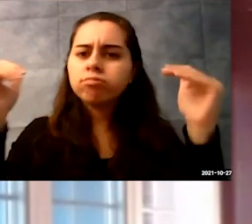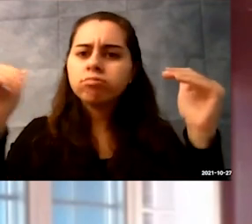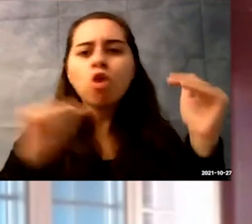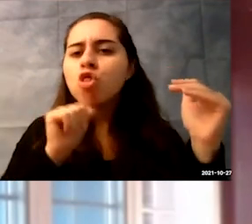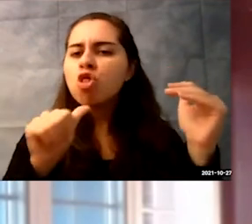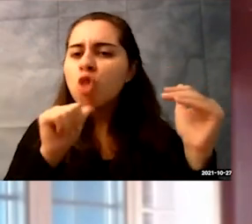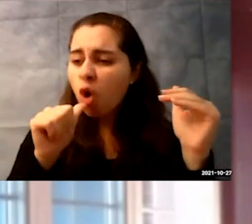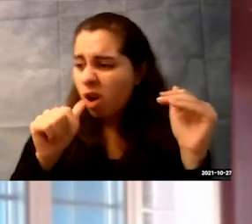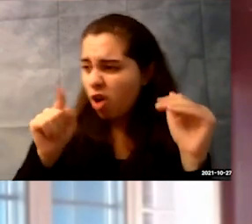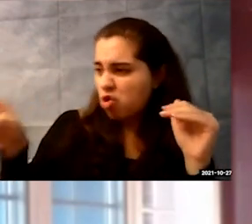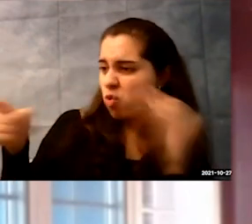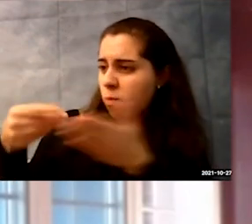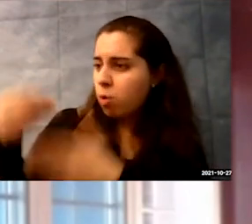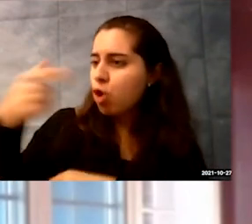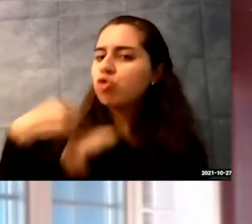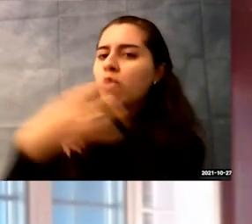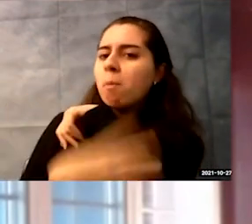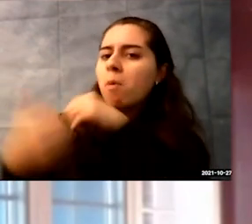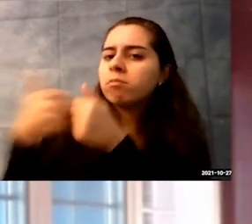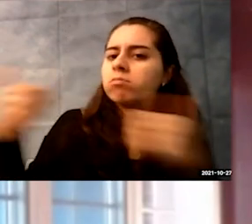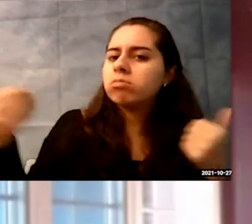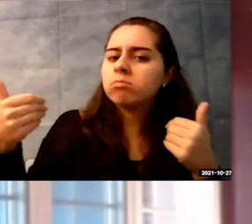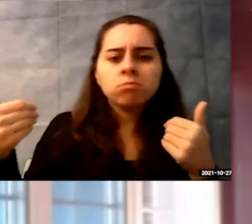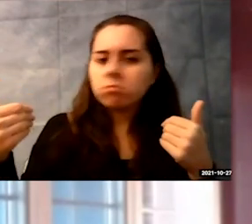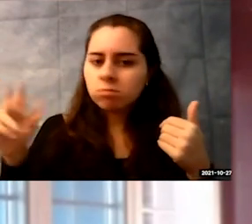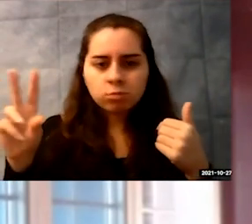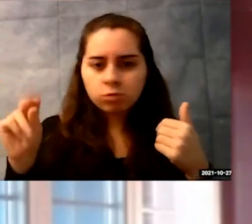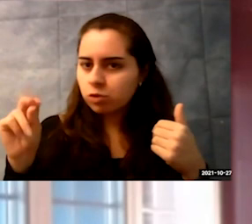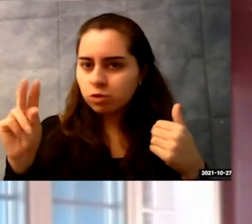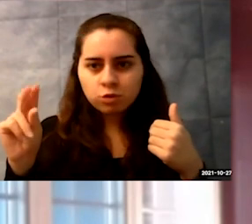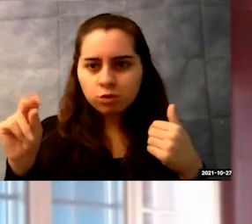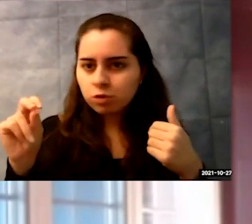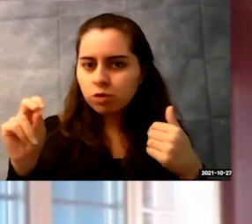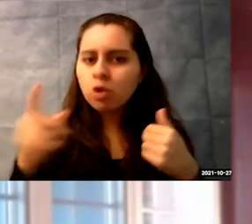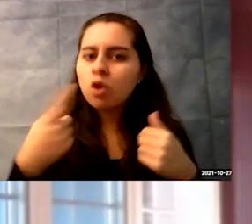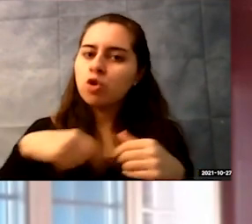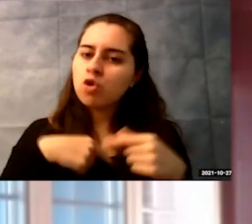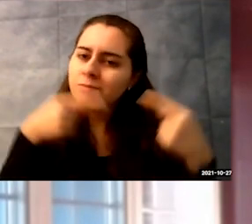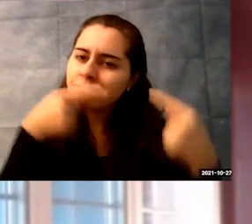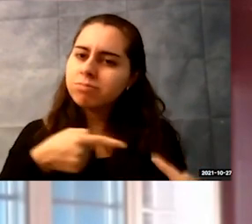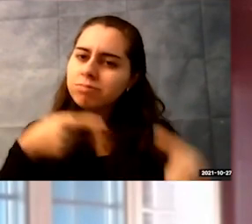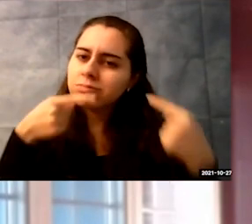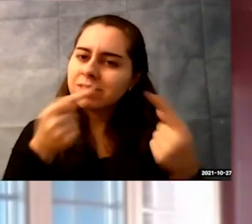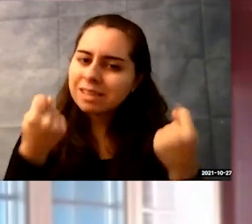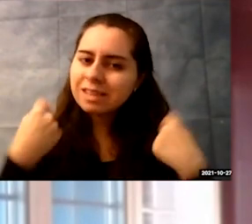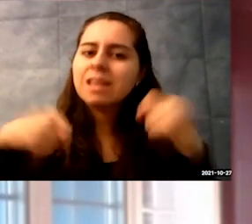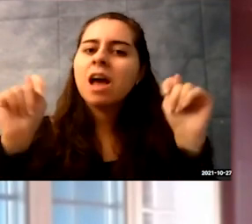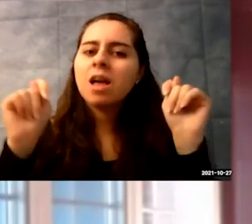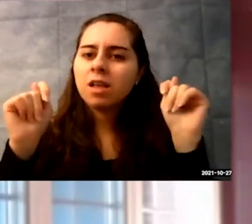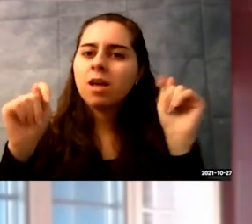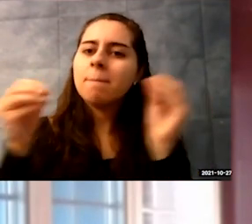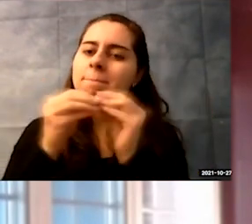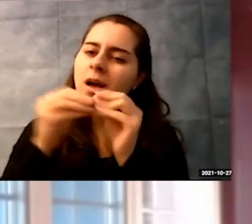an obstacle that had to be overcome, and we tried to do it as best as we could in as fraternal a way as we could with the